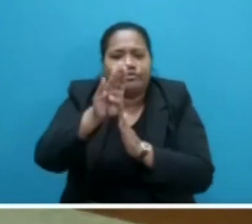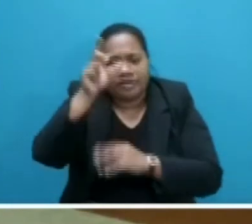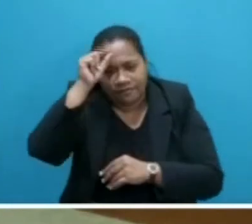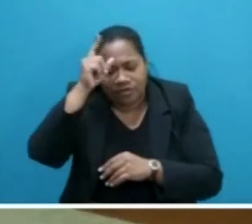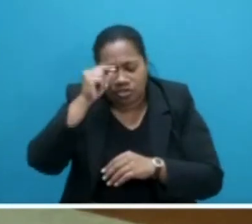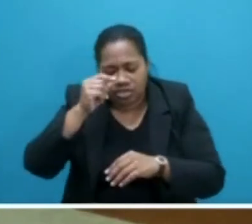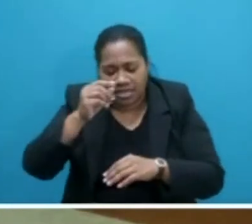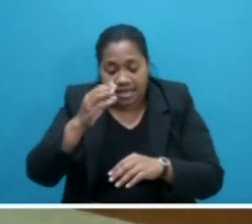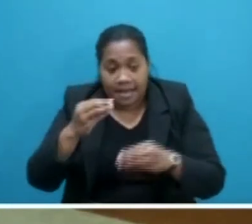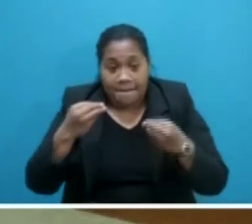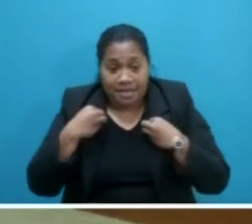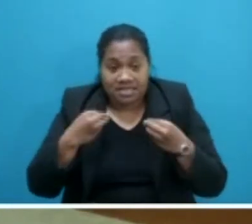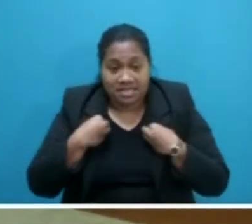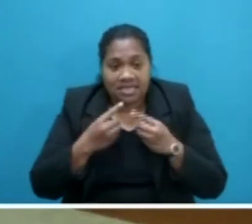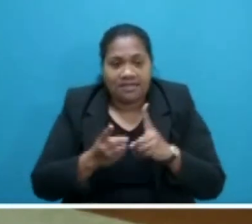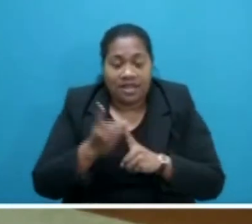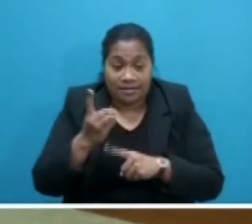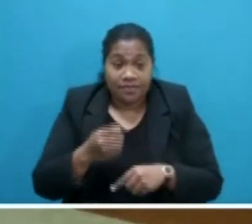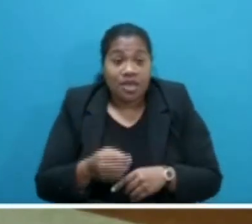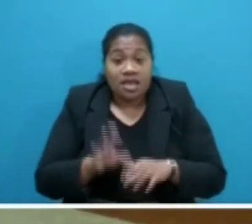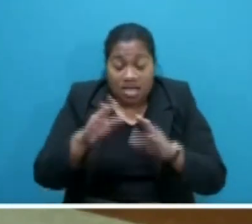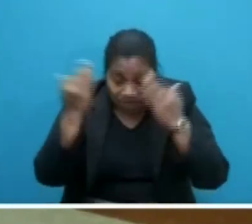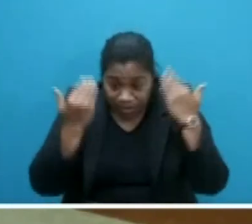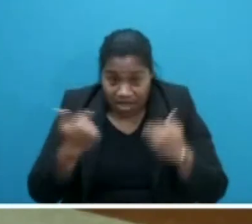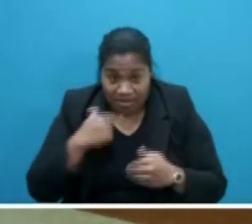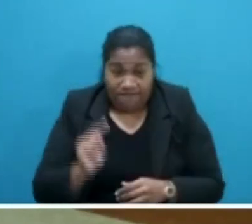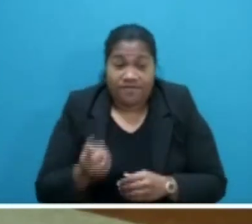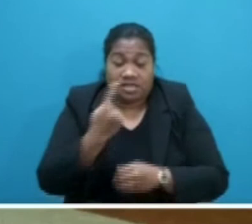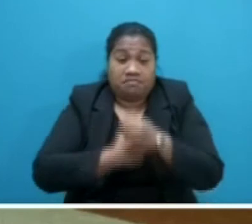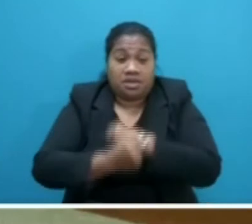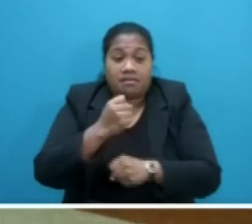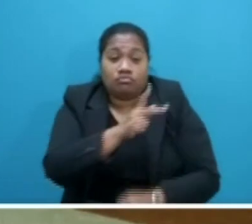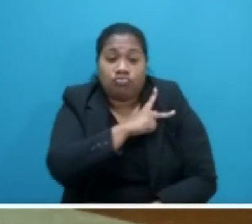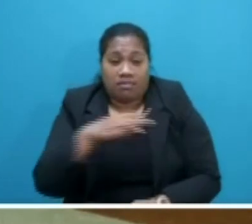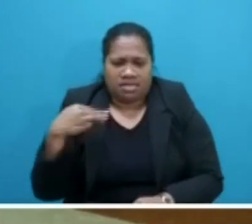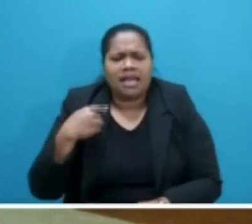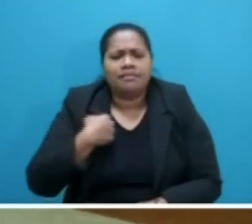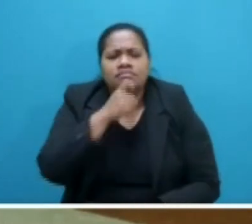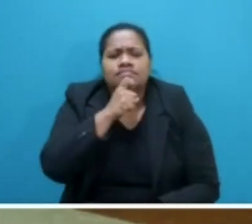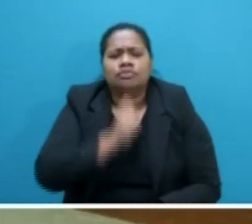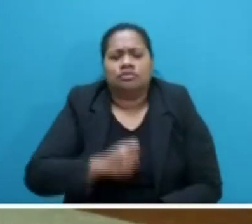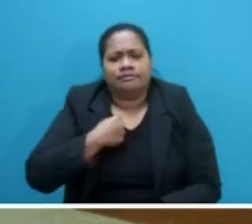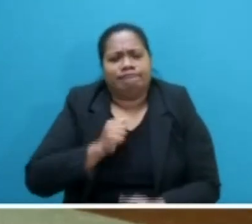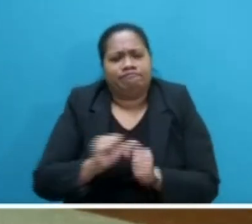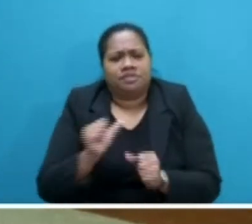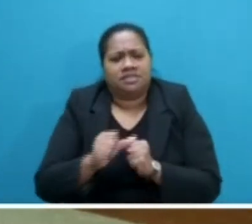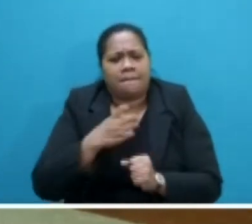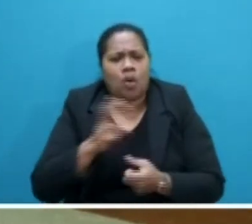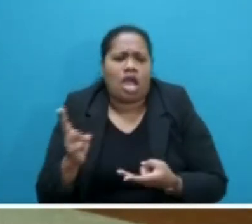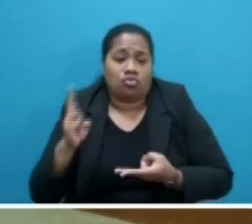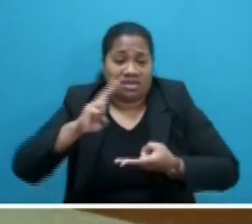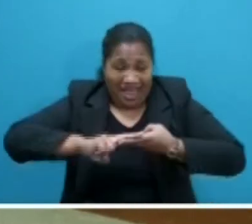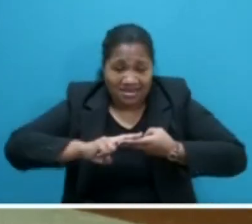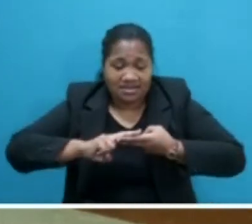Mr. Speaker, when I first became Prime Minister, I promised to build a better, more united and more inclusive country.